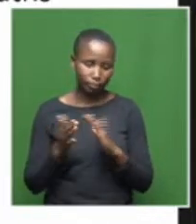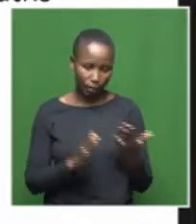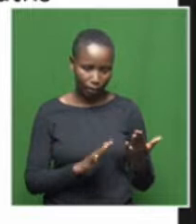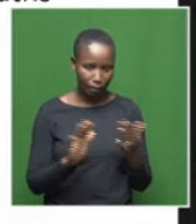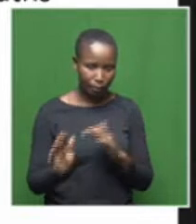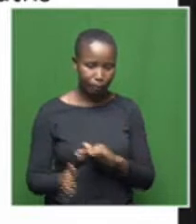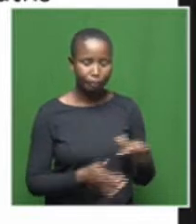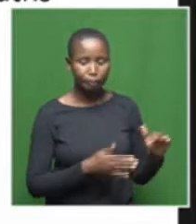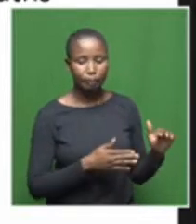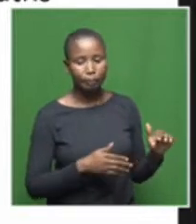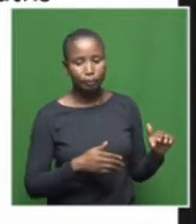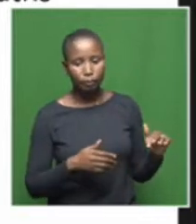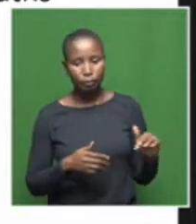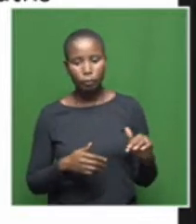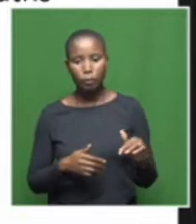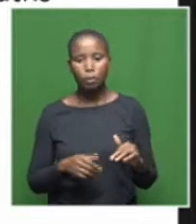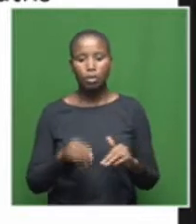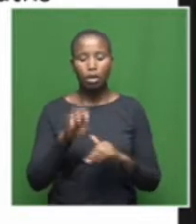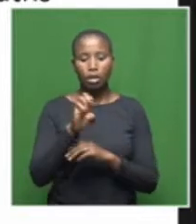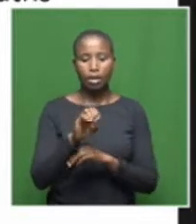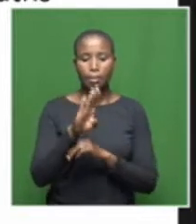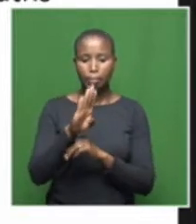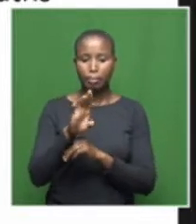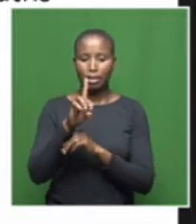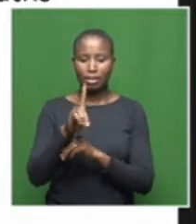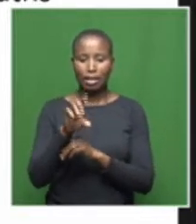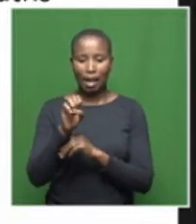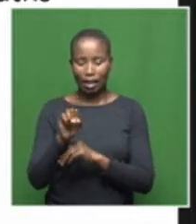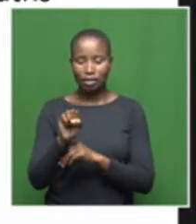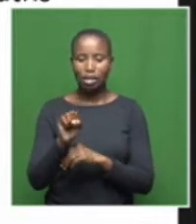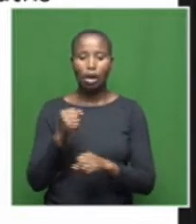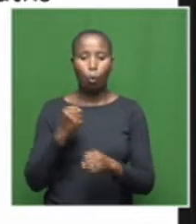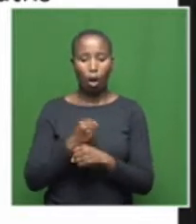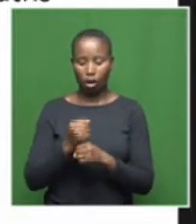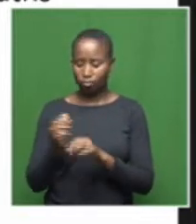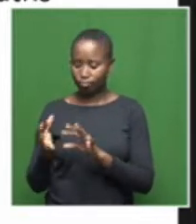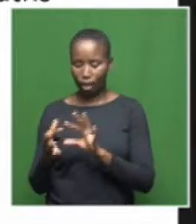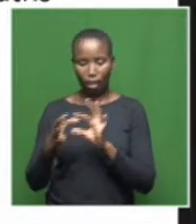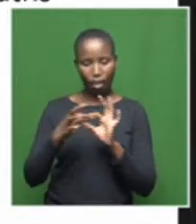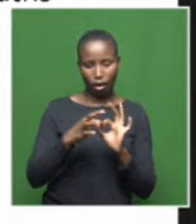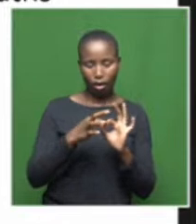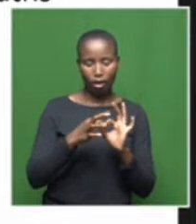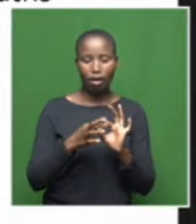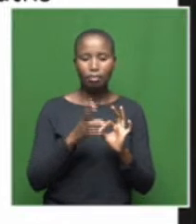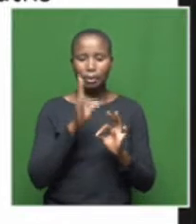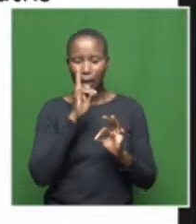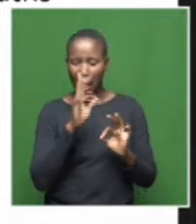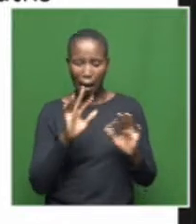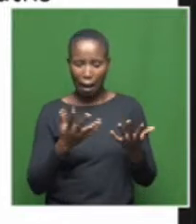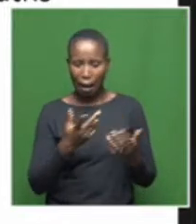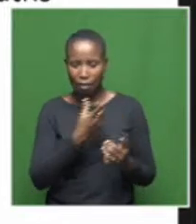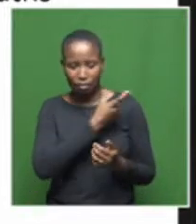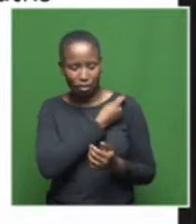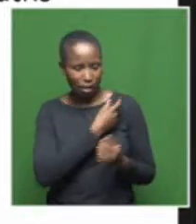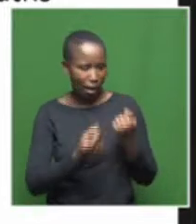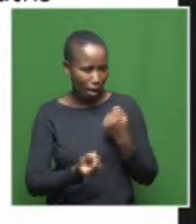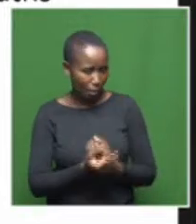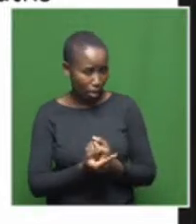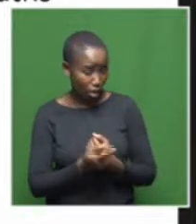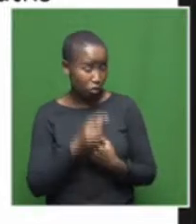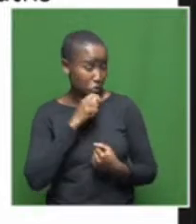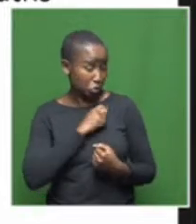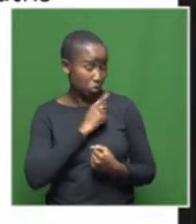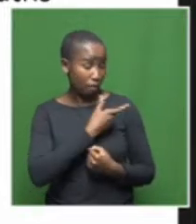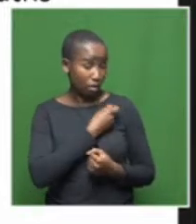of linking our data with the EBDS and, are able to look at questions around vaccine breakthrough, vaccine effectiveness,